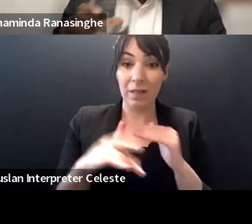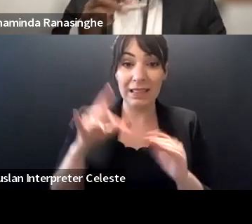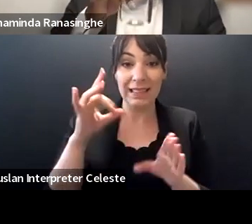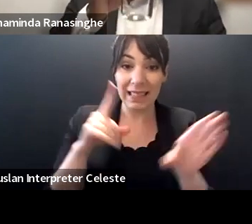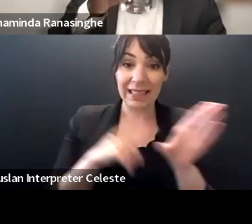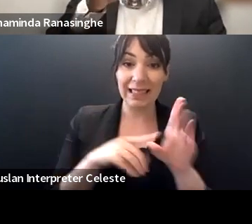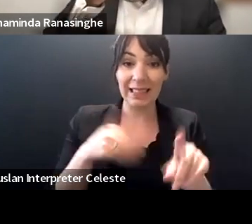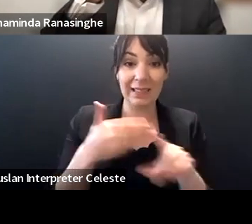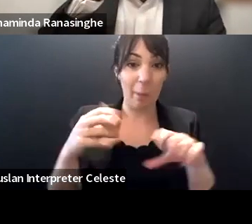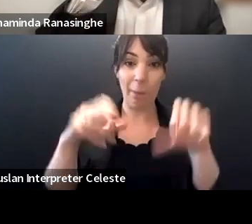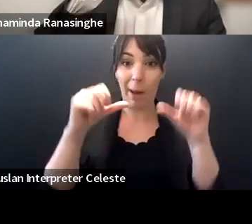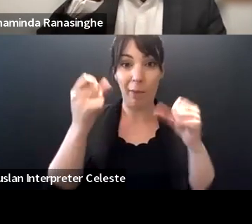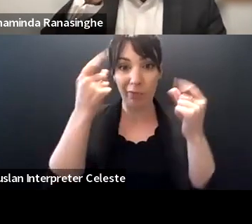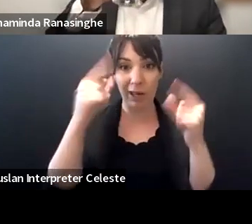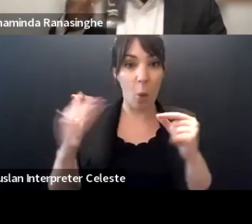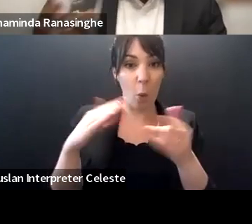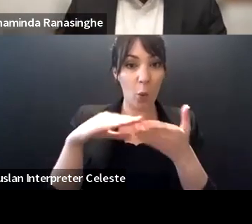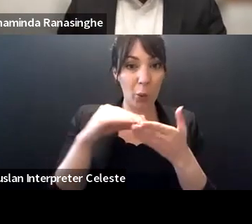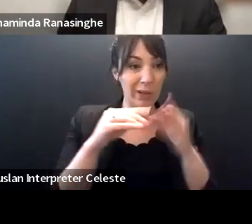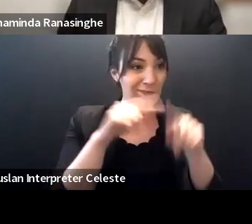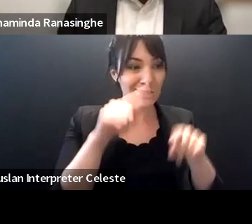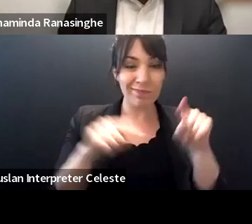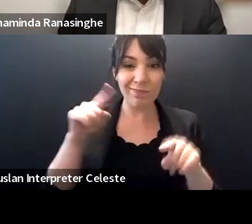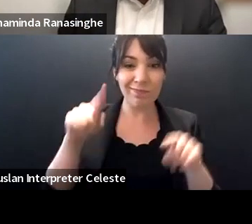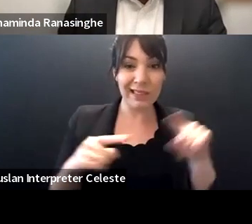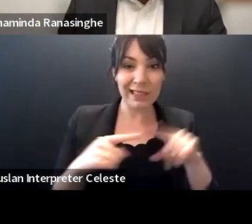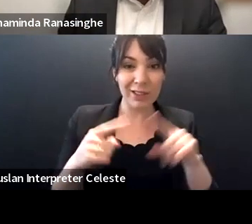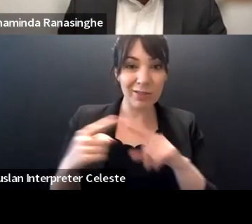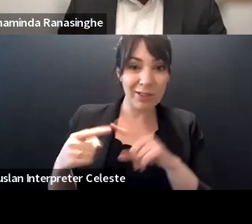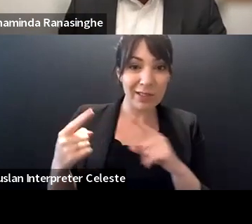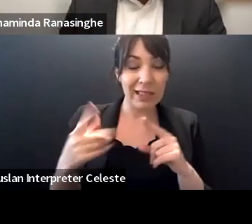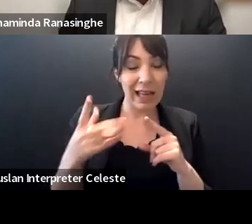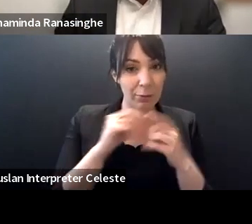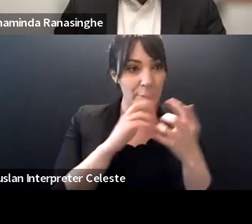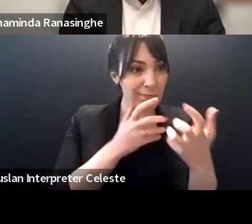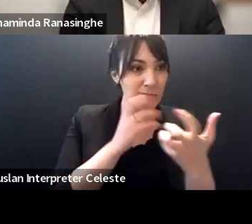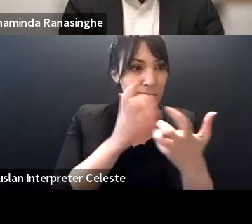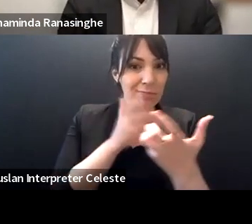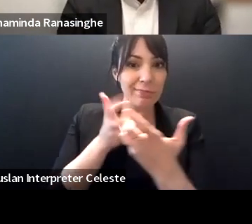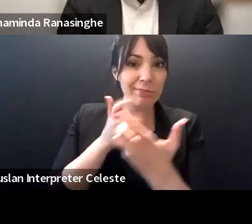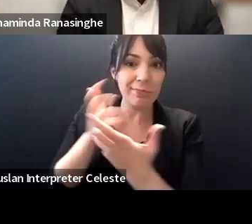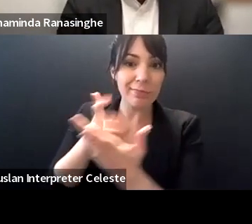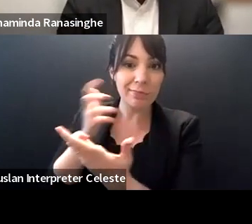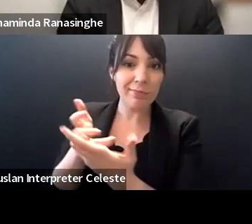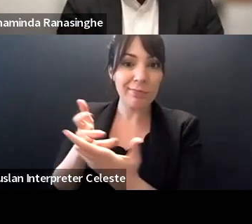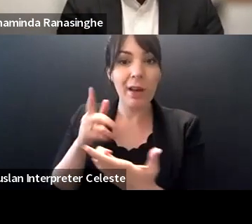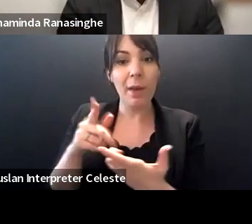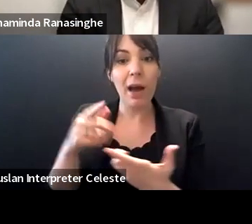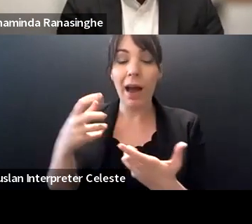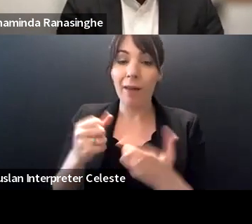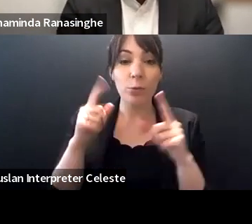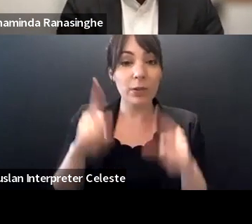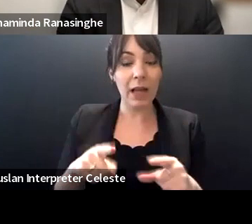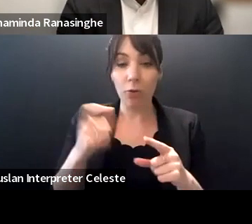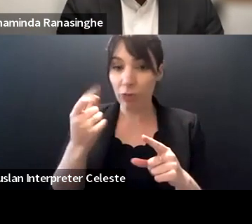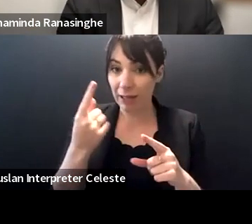key conversations at every institution. The student experience, every student's different. We need to rate them, et cetera, et cetera. But we need to start valuing that with staff as well. Every